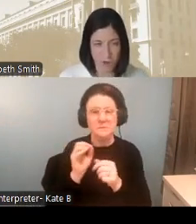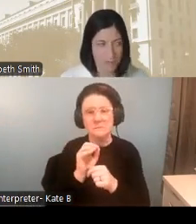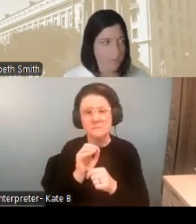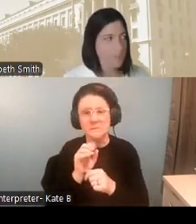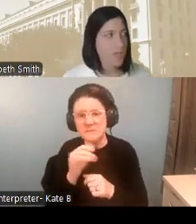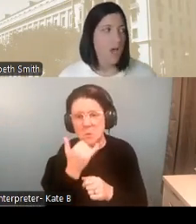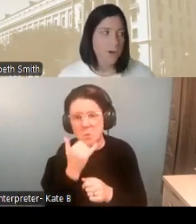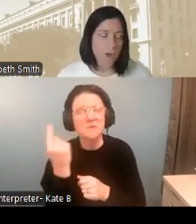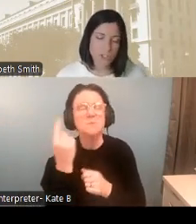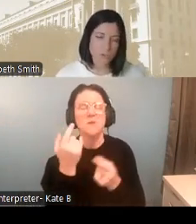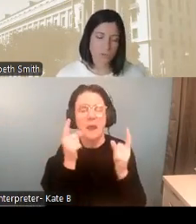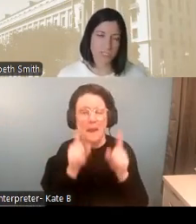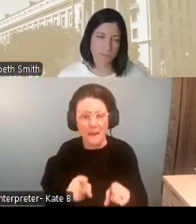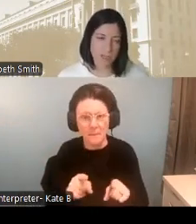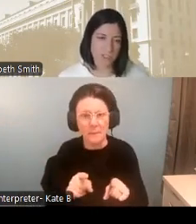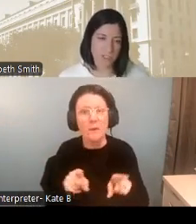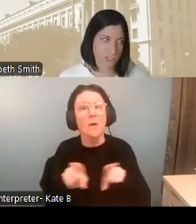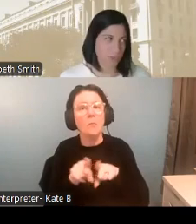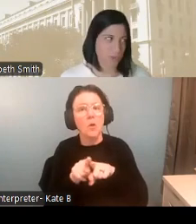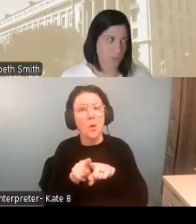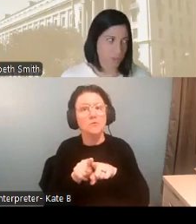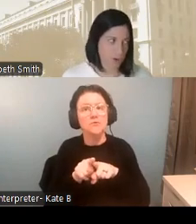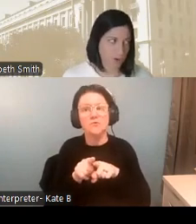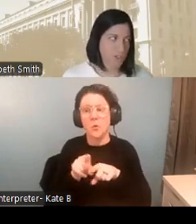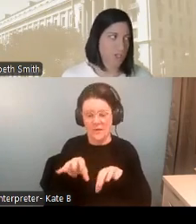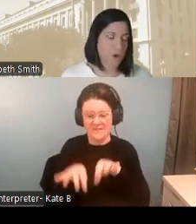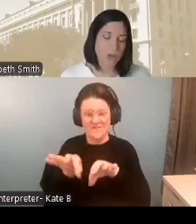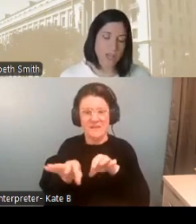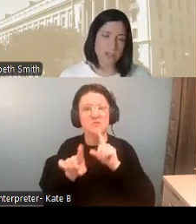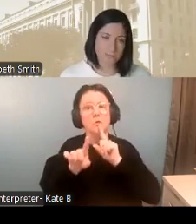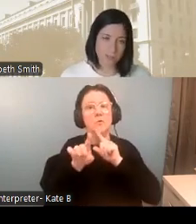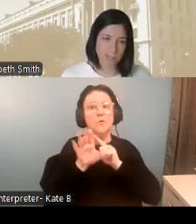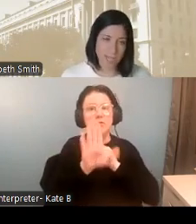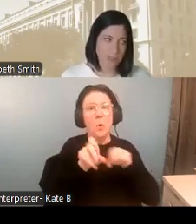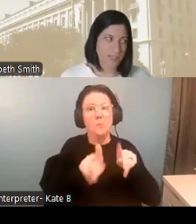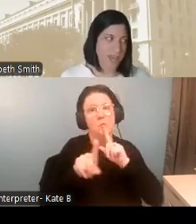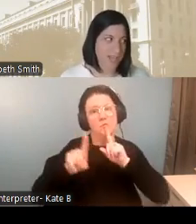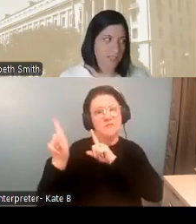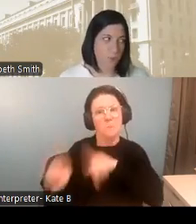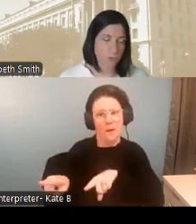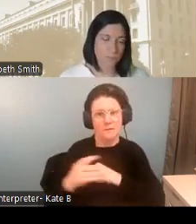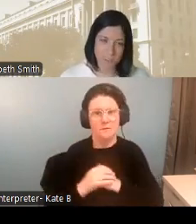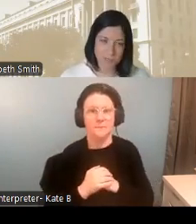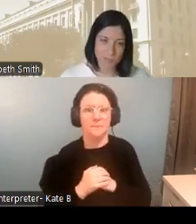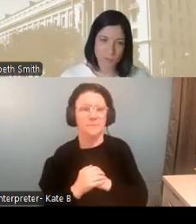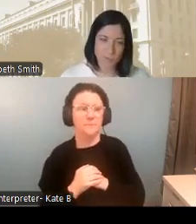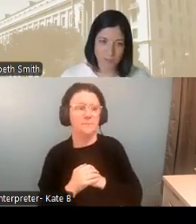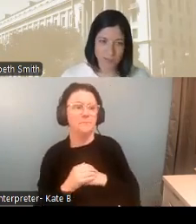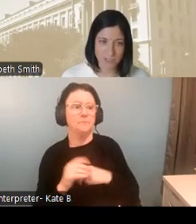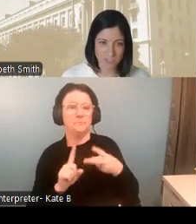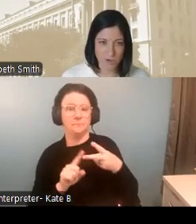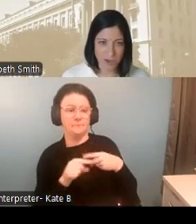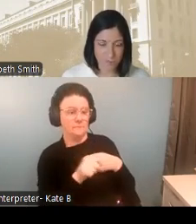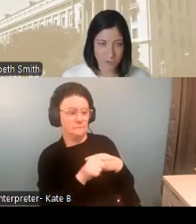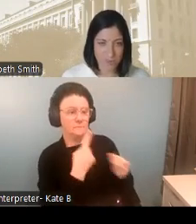have gotten wrong, but also to respond to this report. So the first step is that the award recipient will